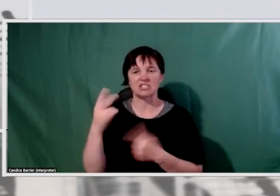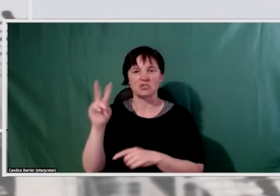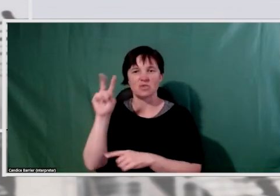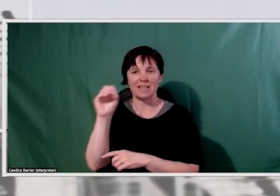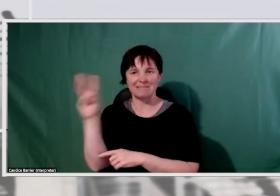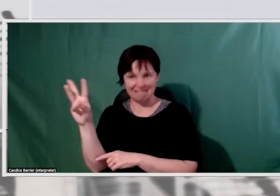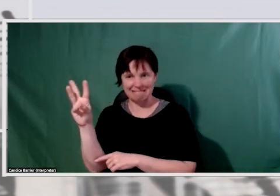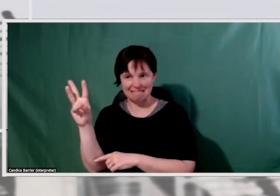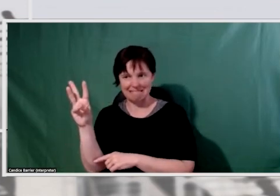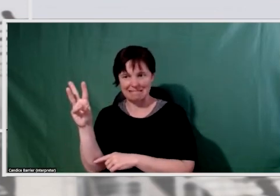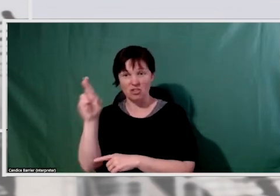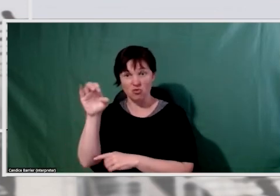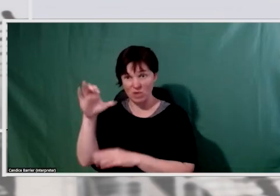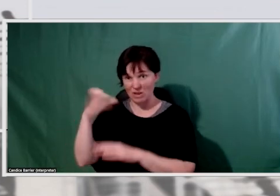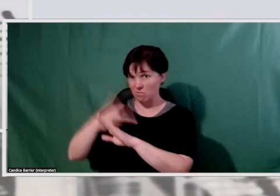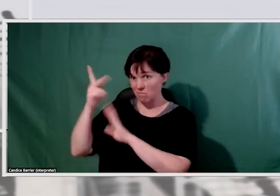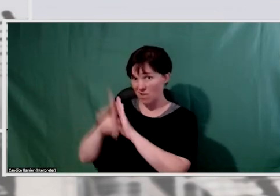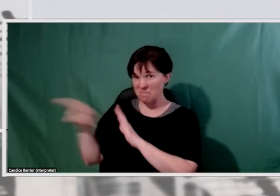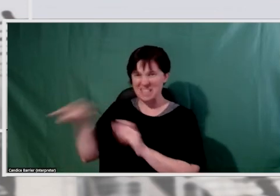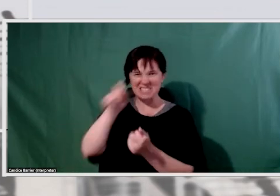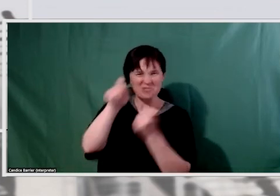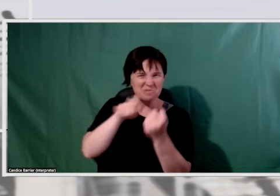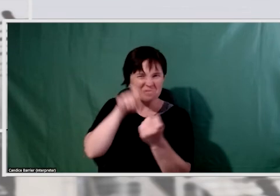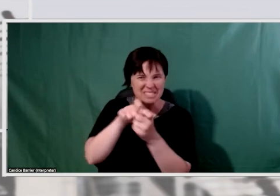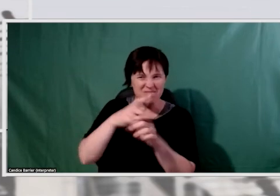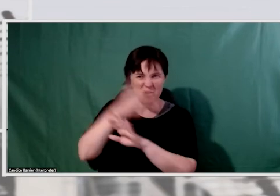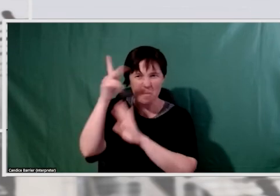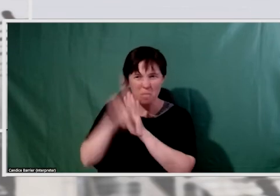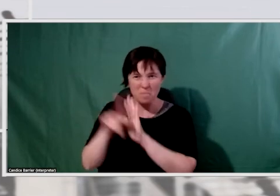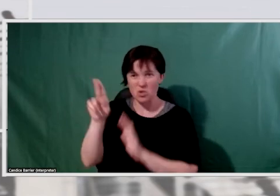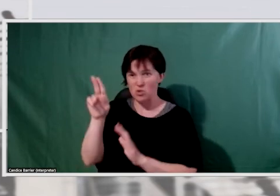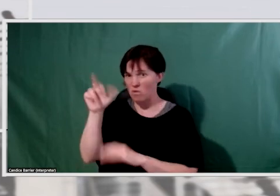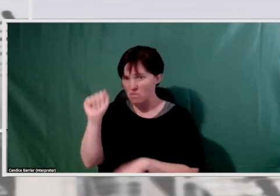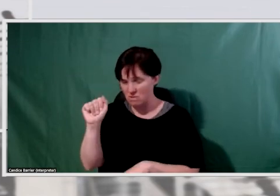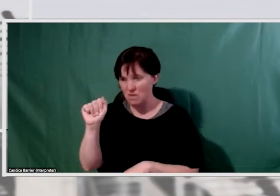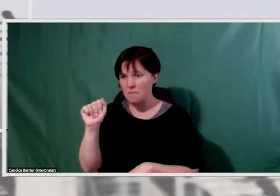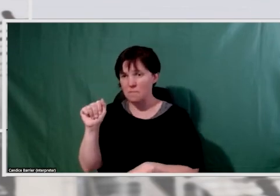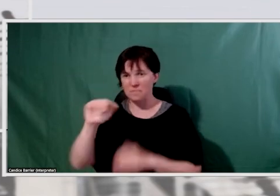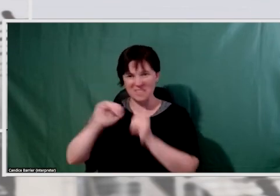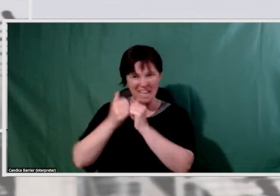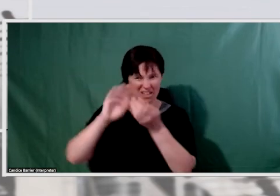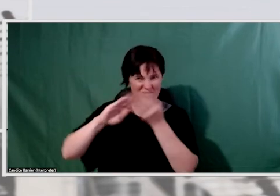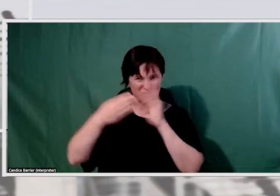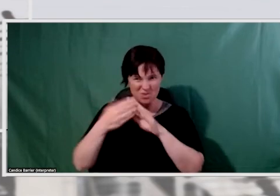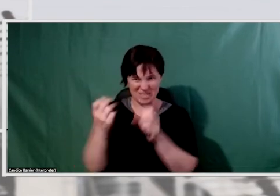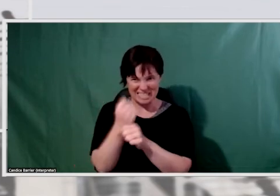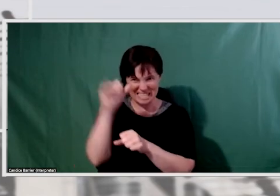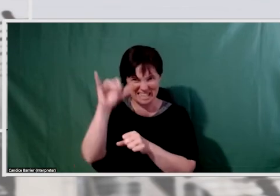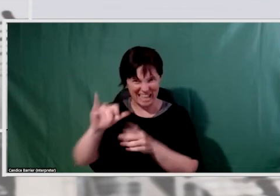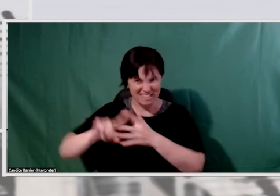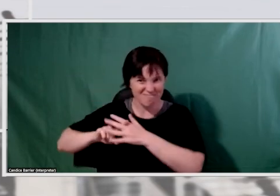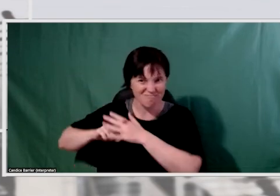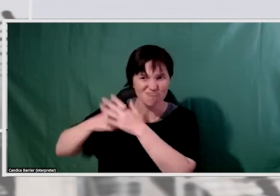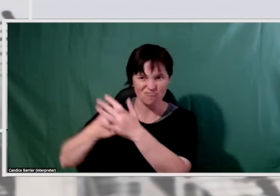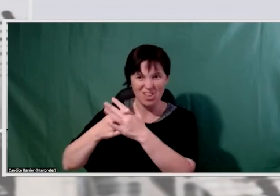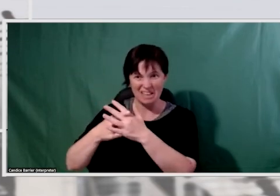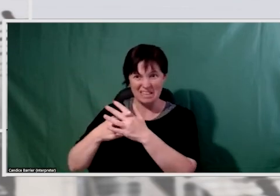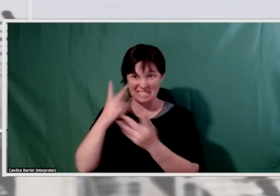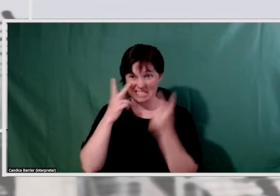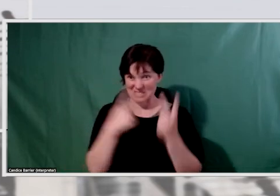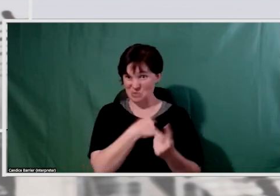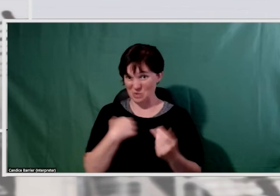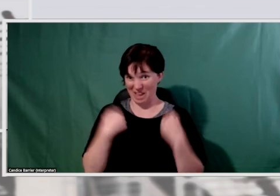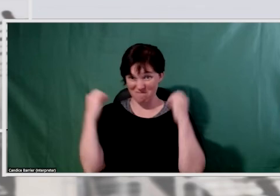Hermitage. And these are specific projects that the URA owns. So how does the community get those up off the ground, seeing as though we don't have any of